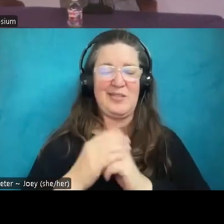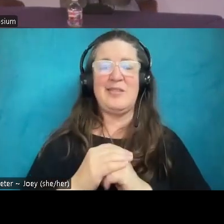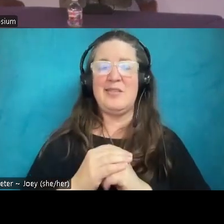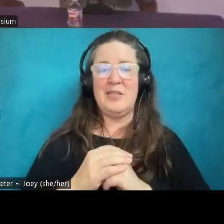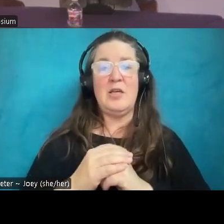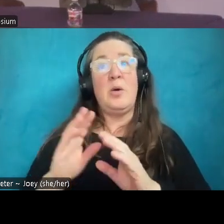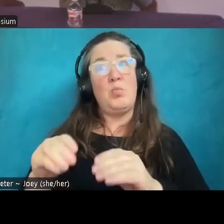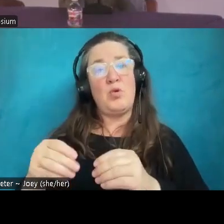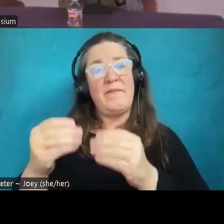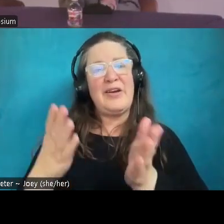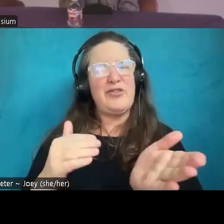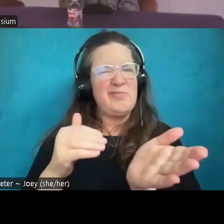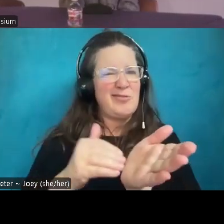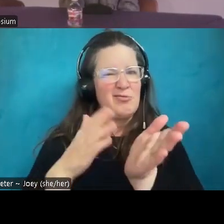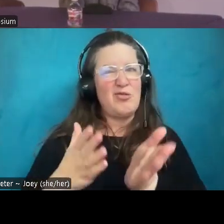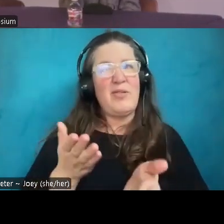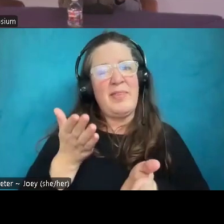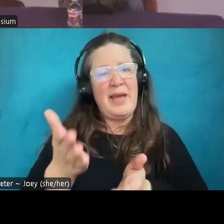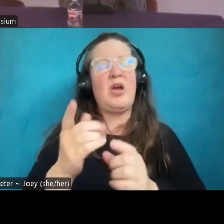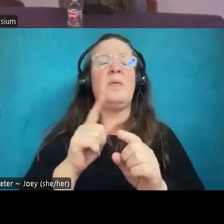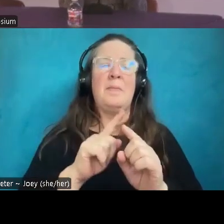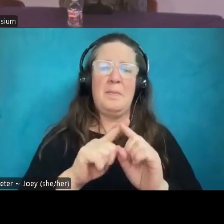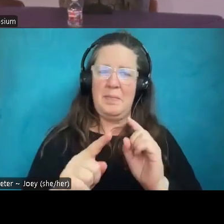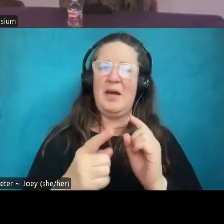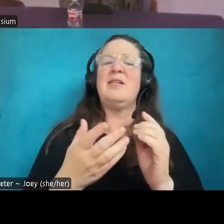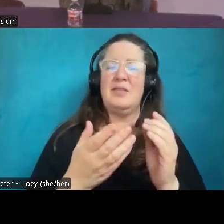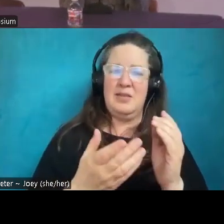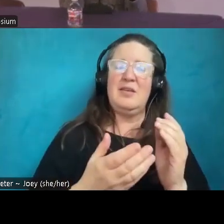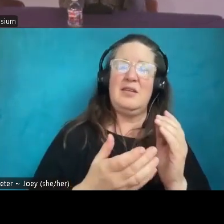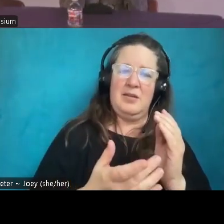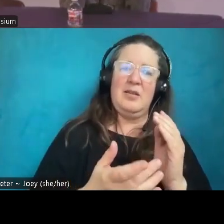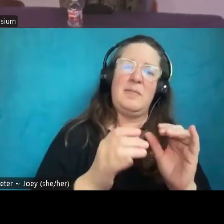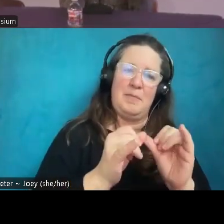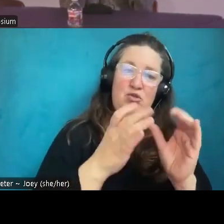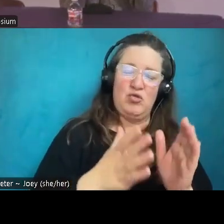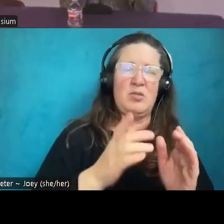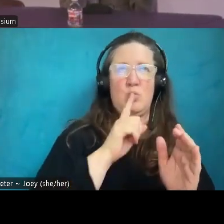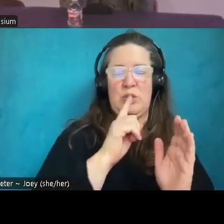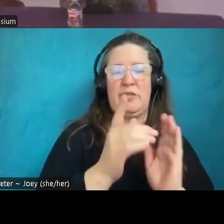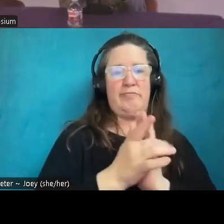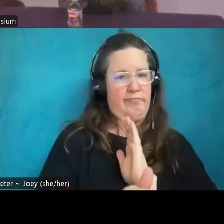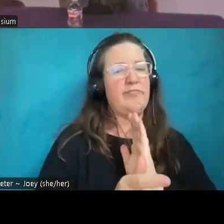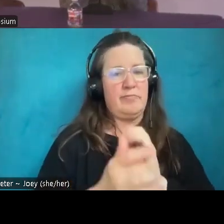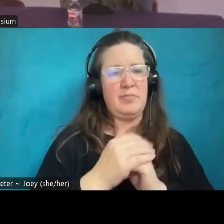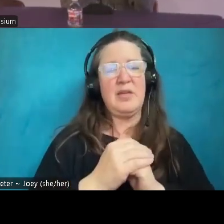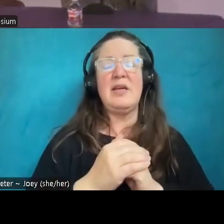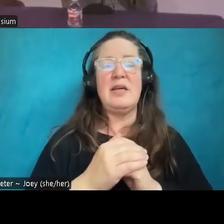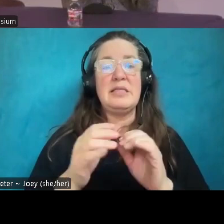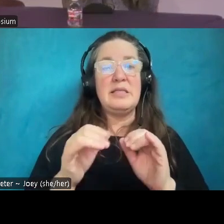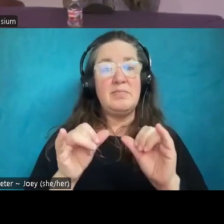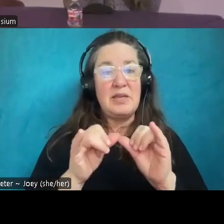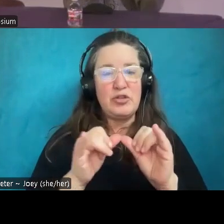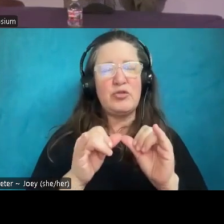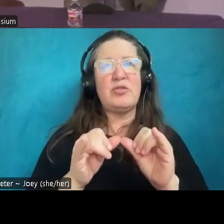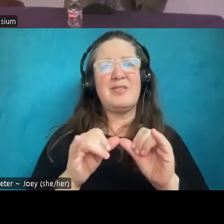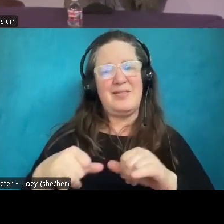come in and go through the measures. We're also fortunate in that these measures have been standardized and normed extensively, so